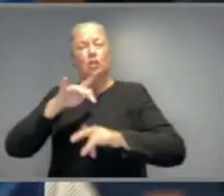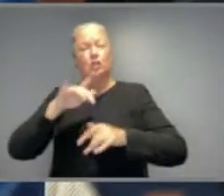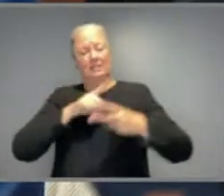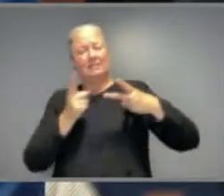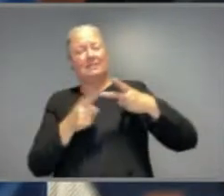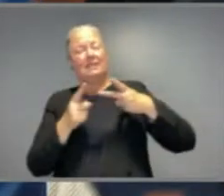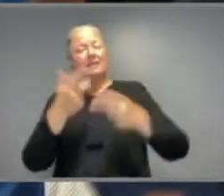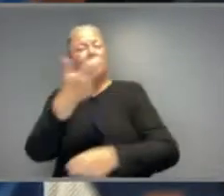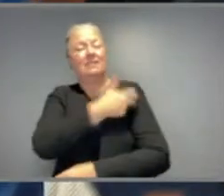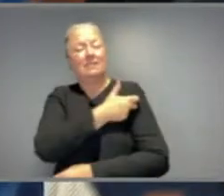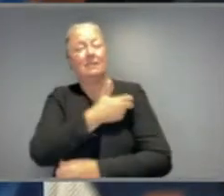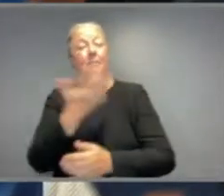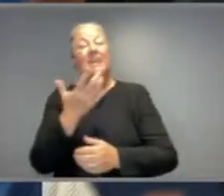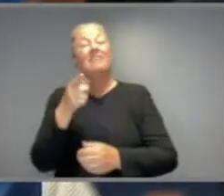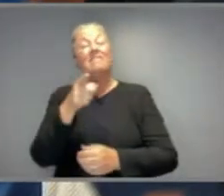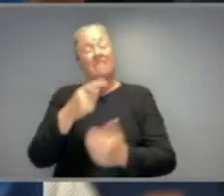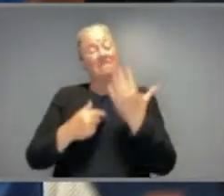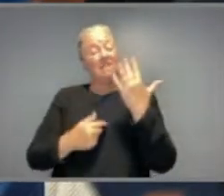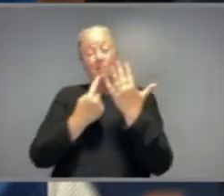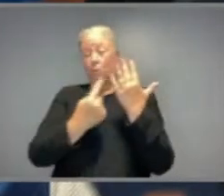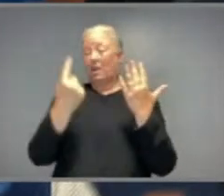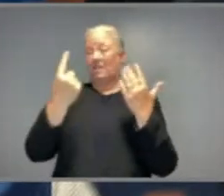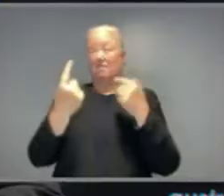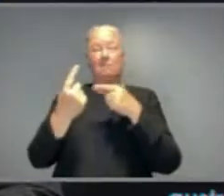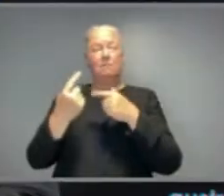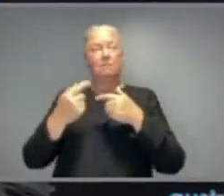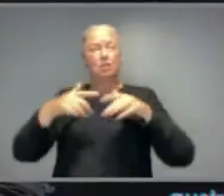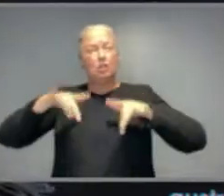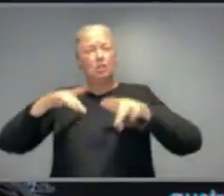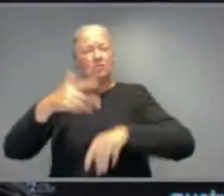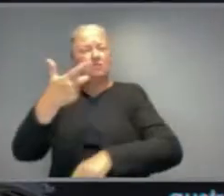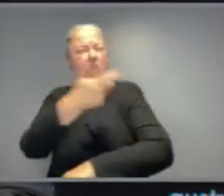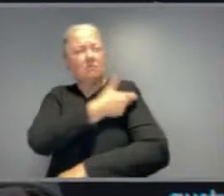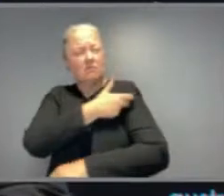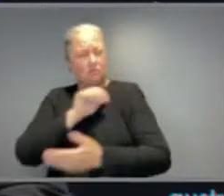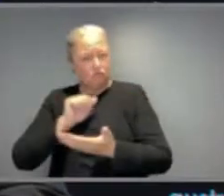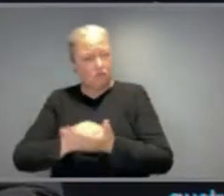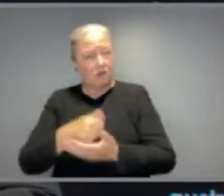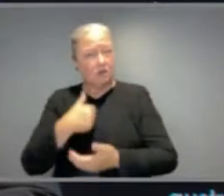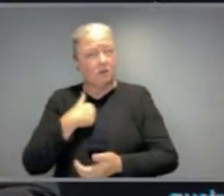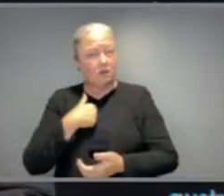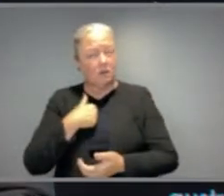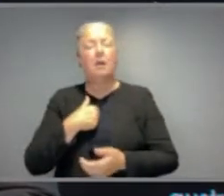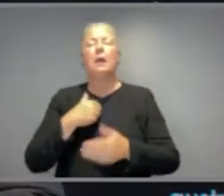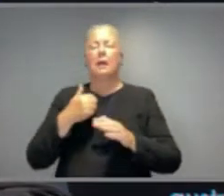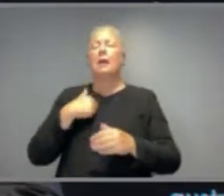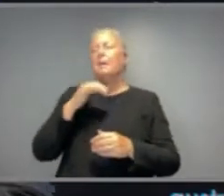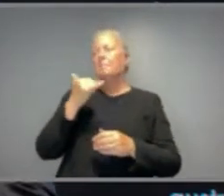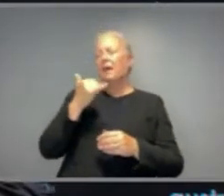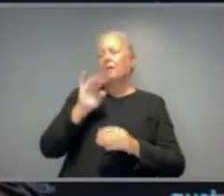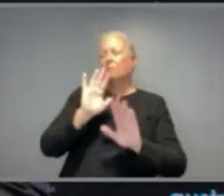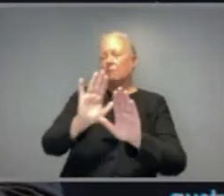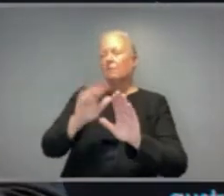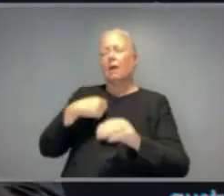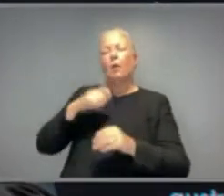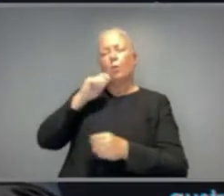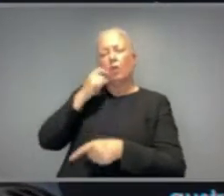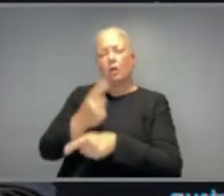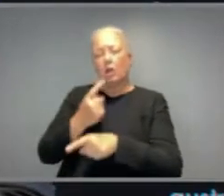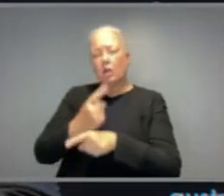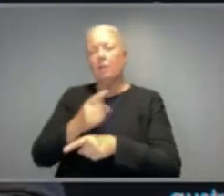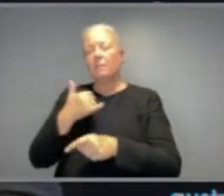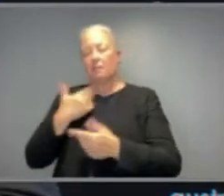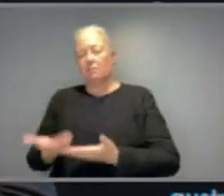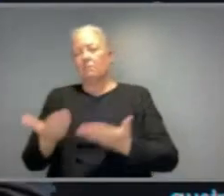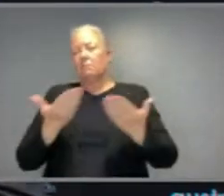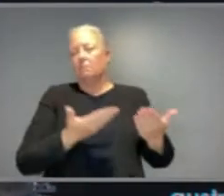Australians haven't got a jab yet? I'll make a couple of comments, and I might then throw to Professor McVernon, because that will put her work